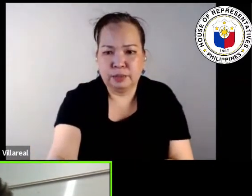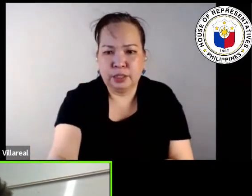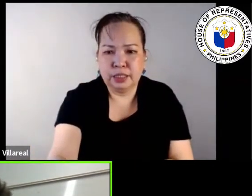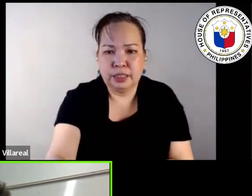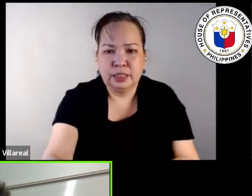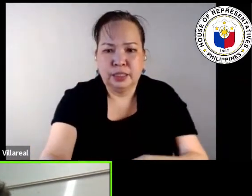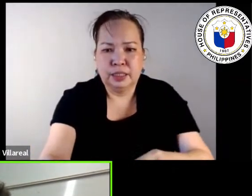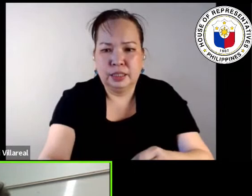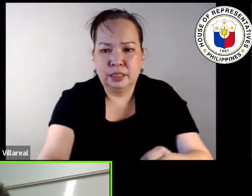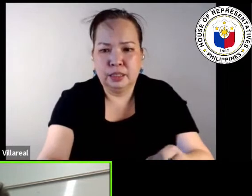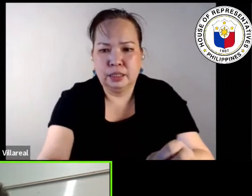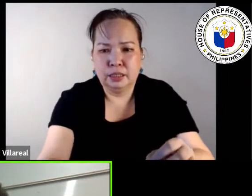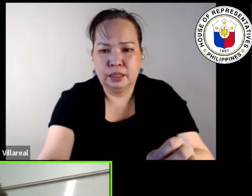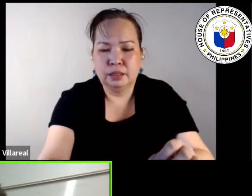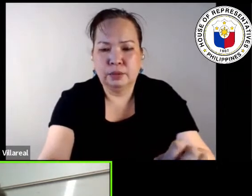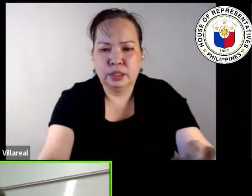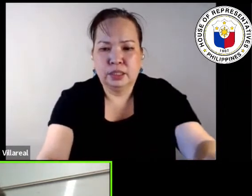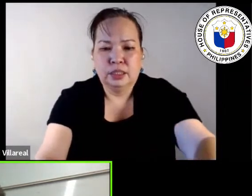We have traumatized many